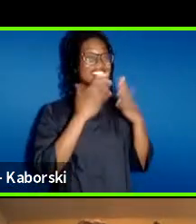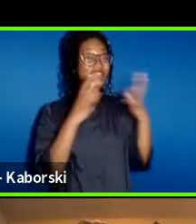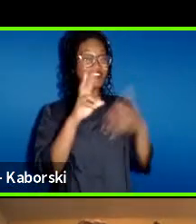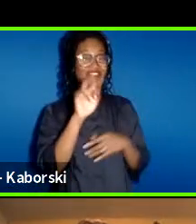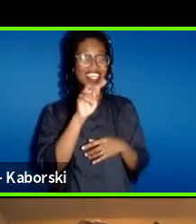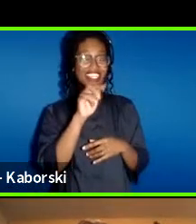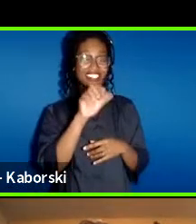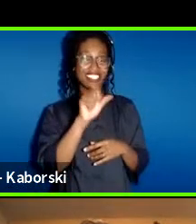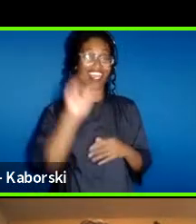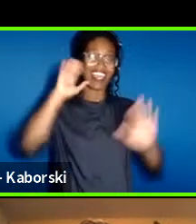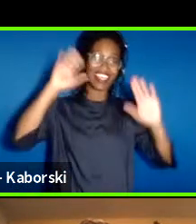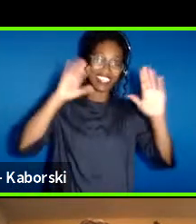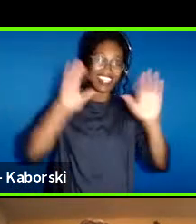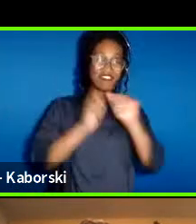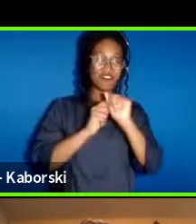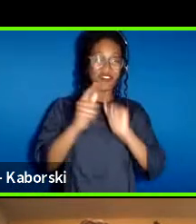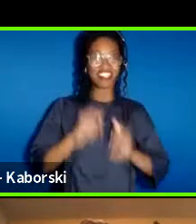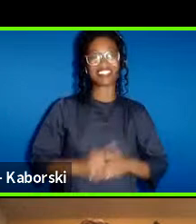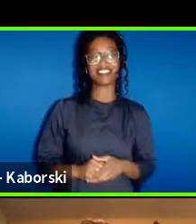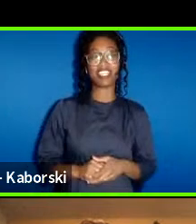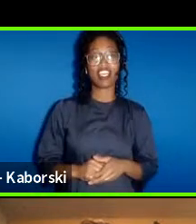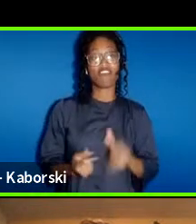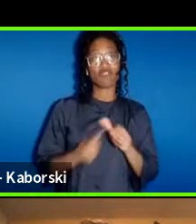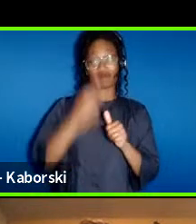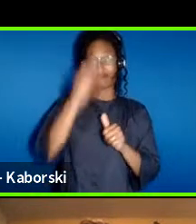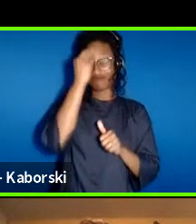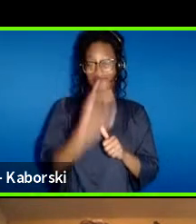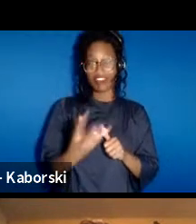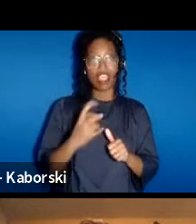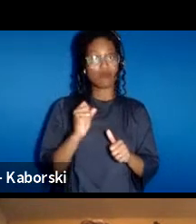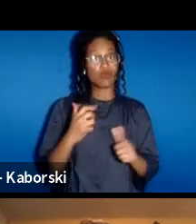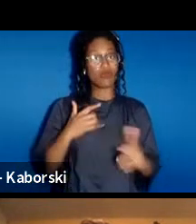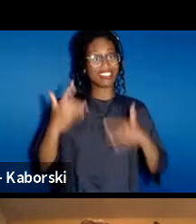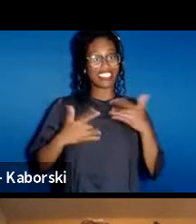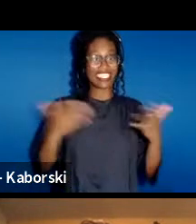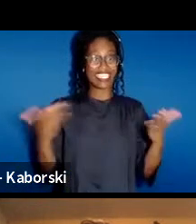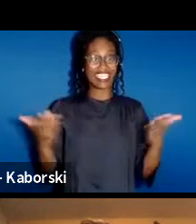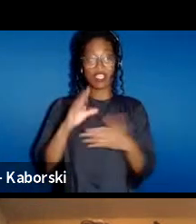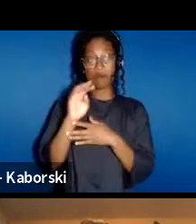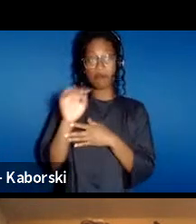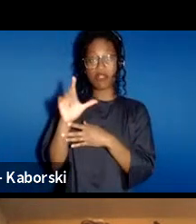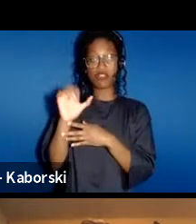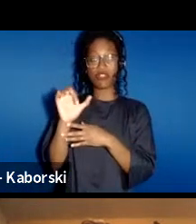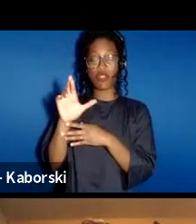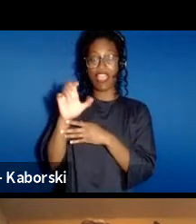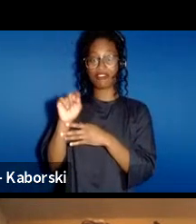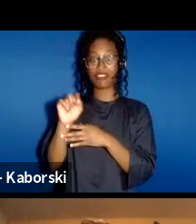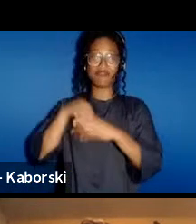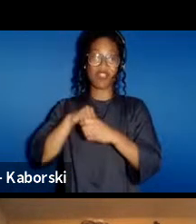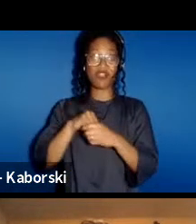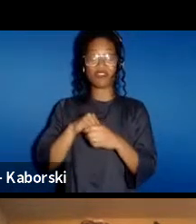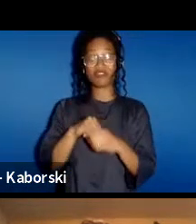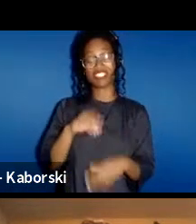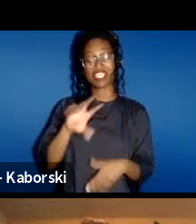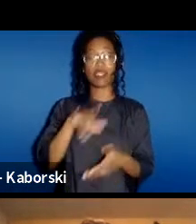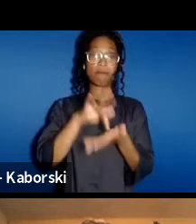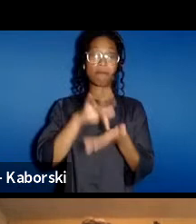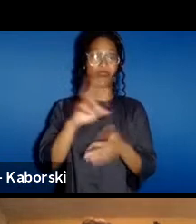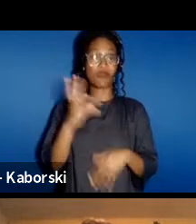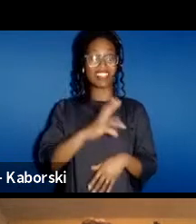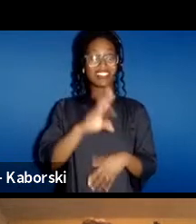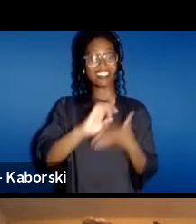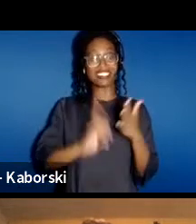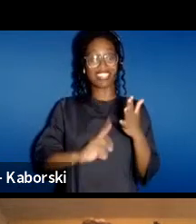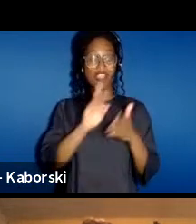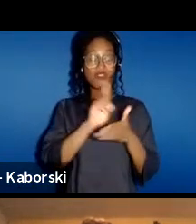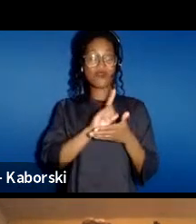Hi, everybody. First of all, I just want to tell you how excited we are at Millcraft to be a part of Midwest Design Week. For those of you not